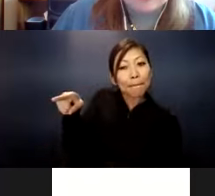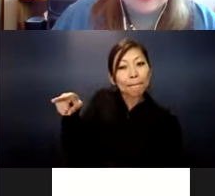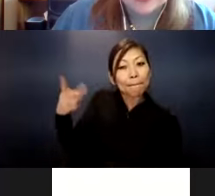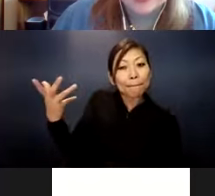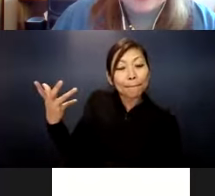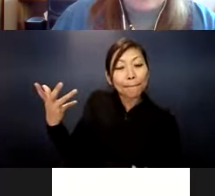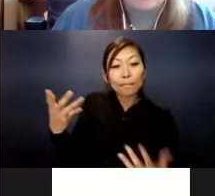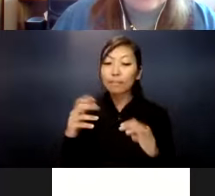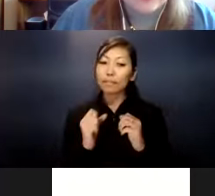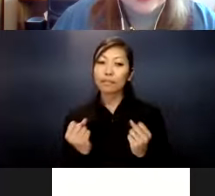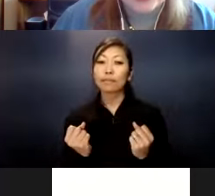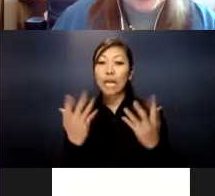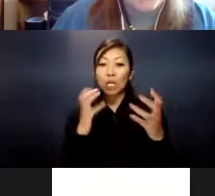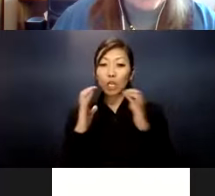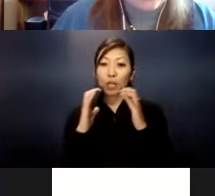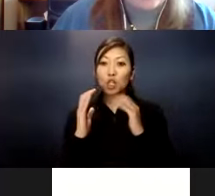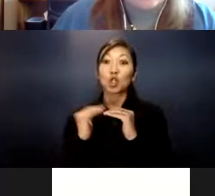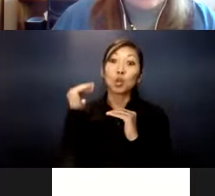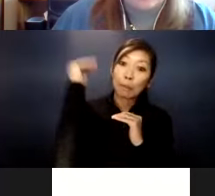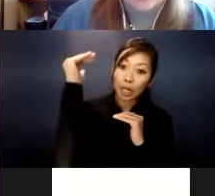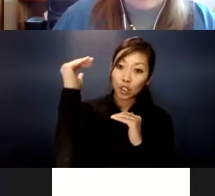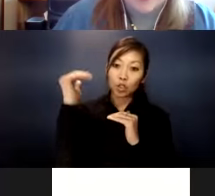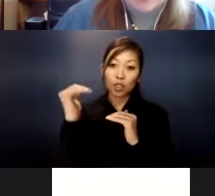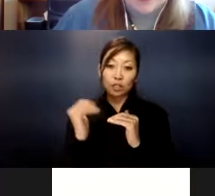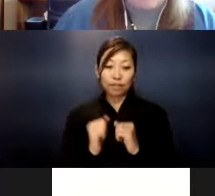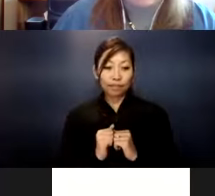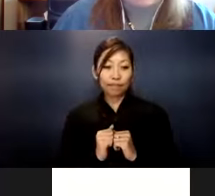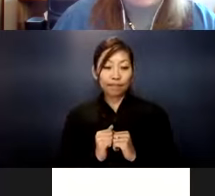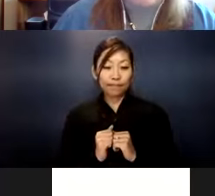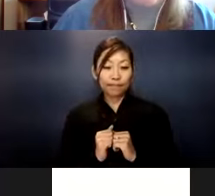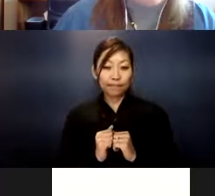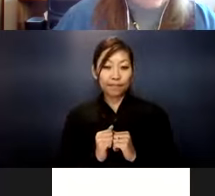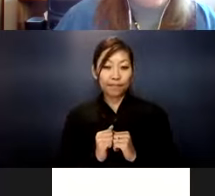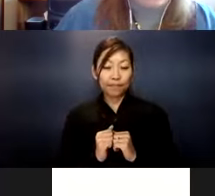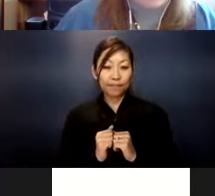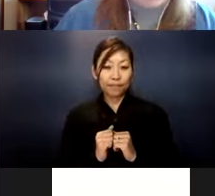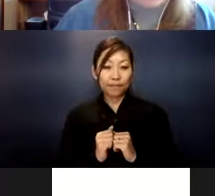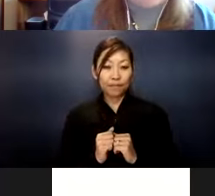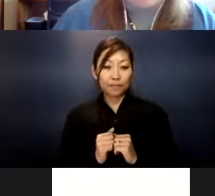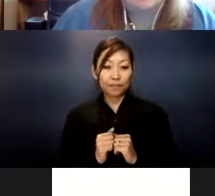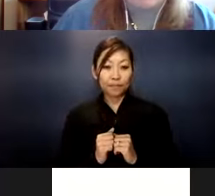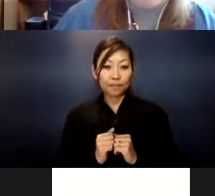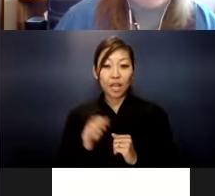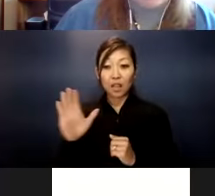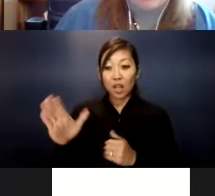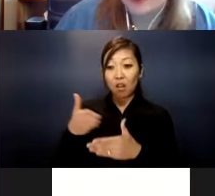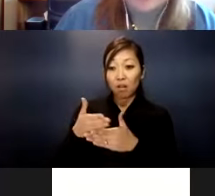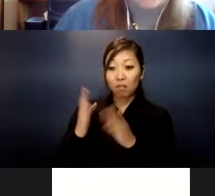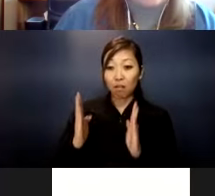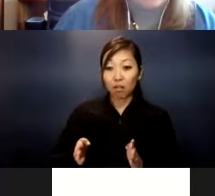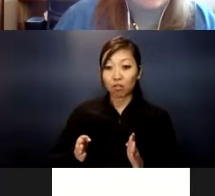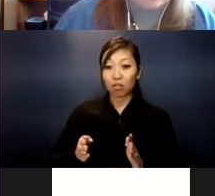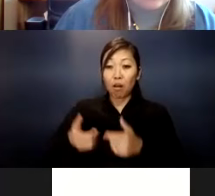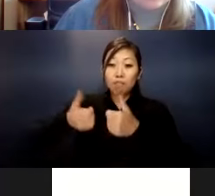How much communication is too much? Are they okay having their partner send them